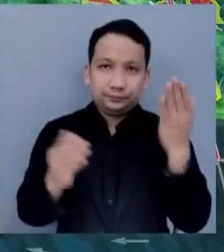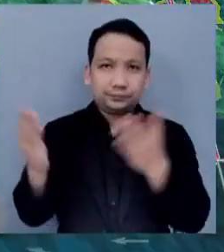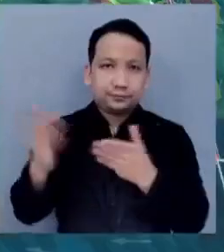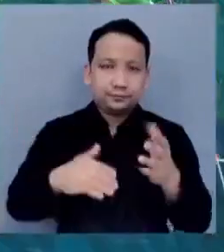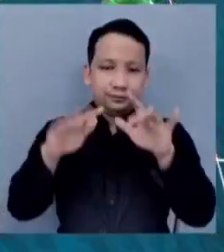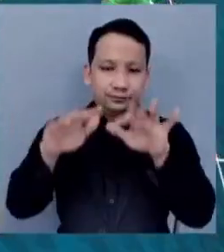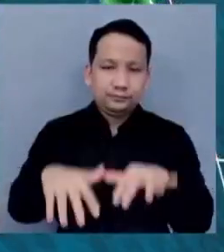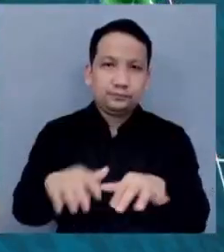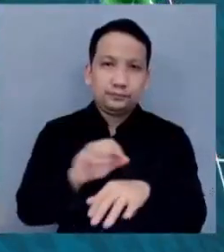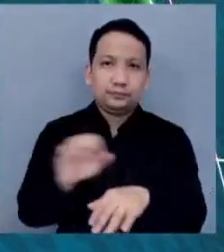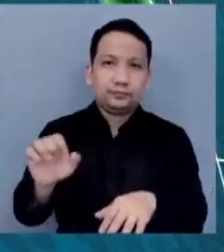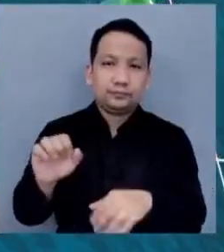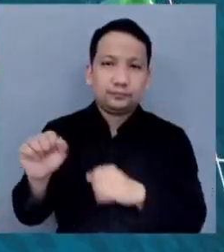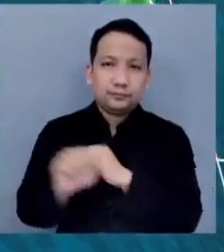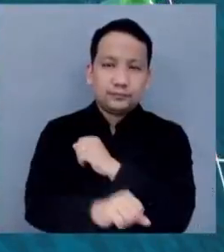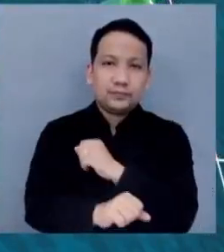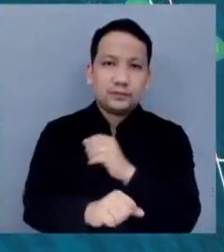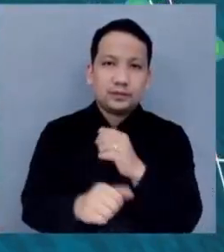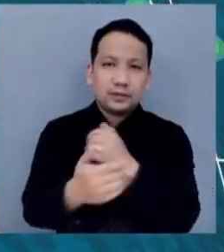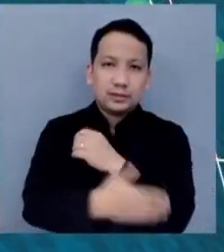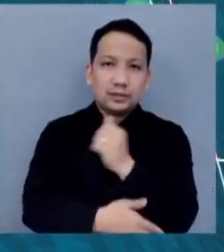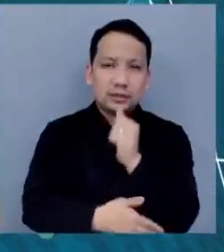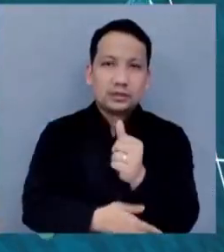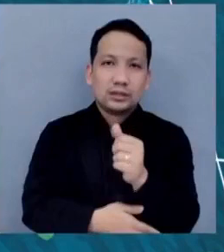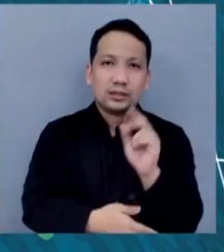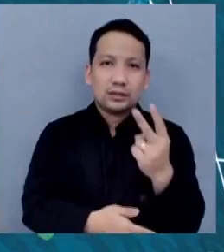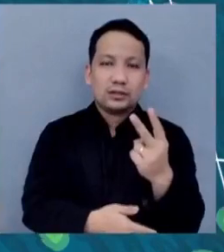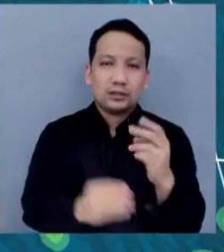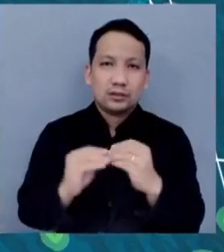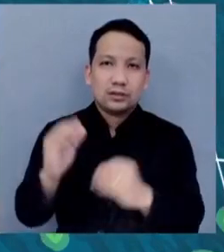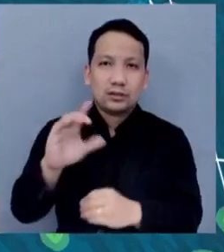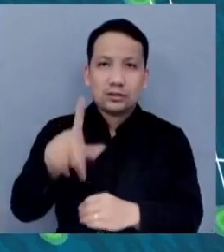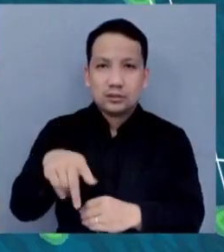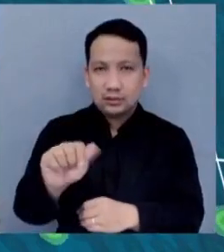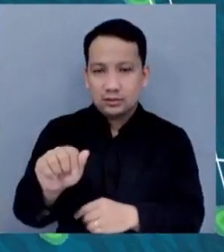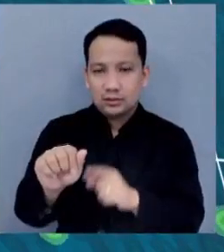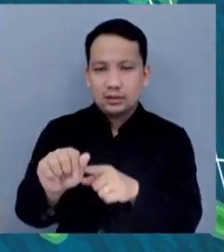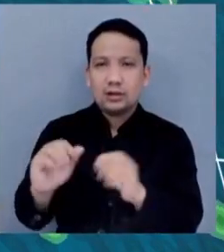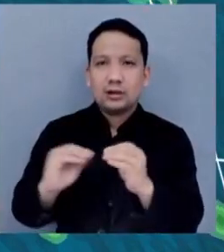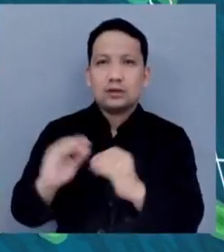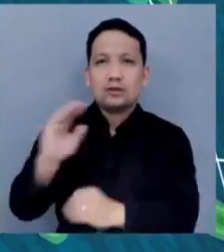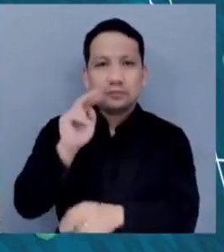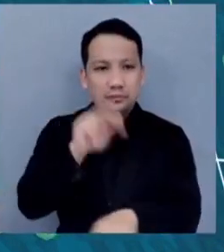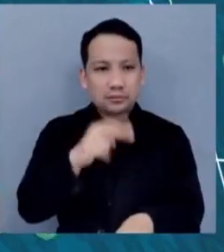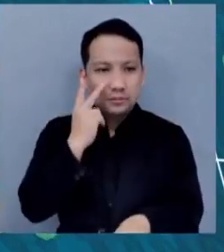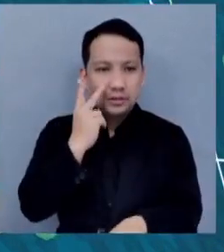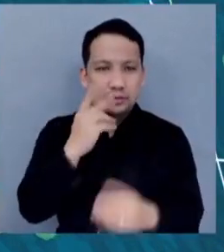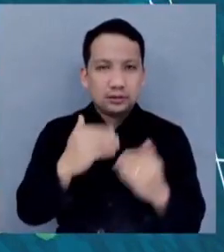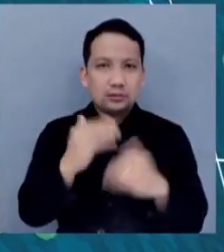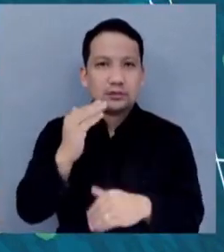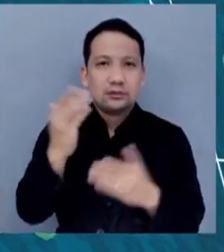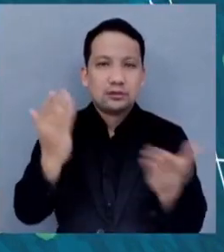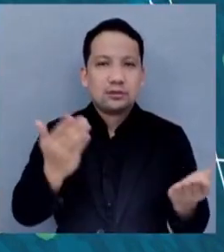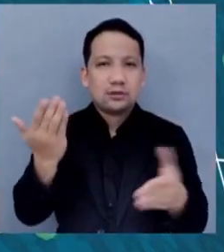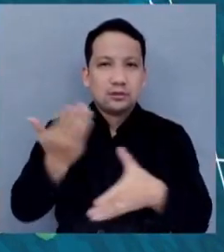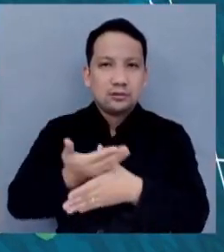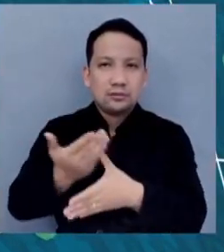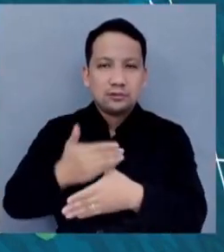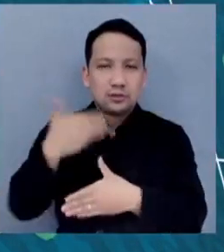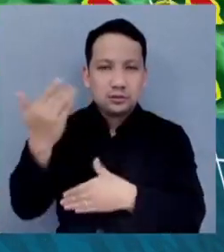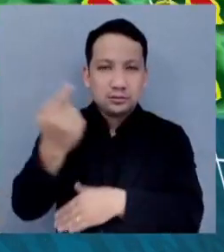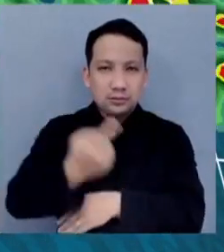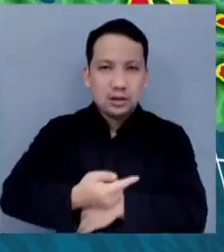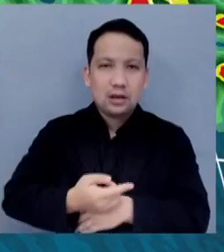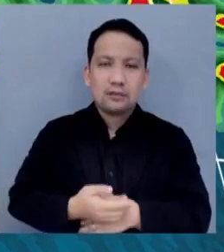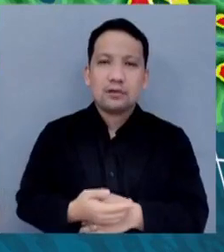over the eastern side of the country. Two more low-pressure areas may also follow the present disturbance in the coming days.